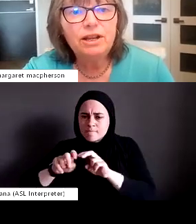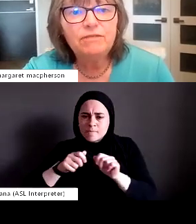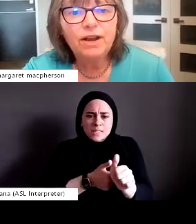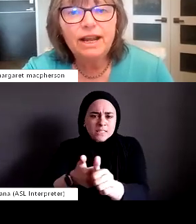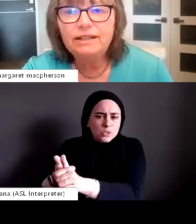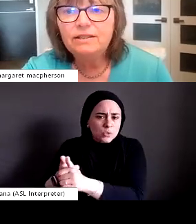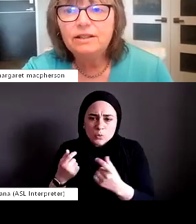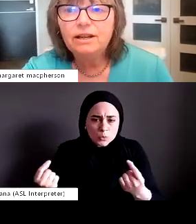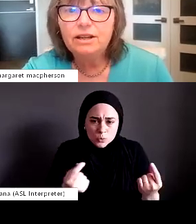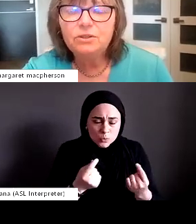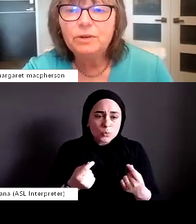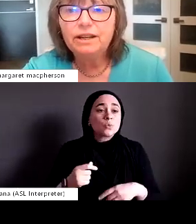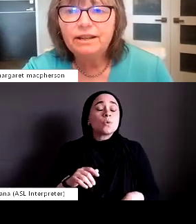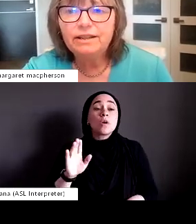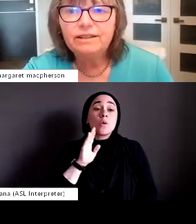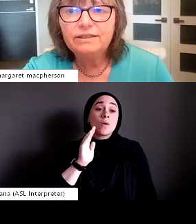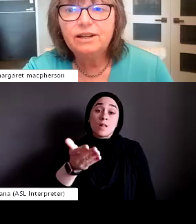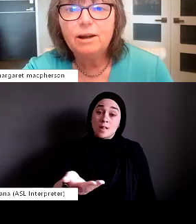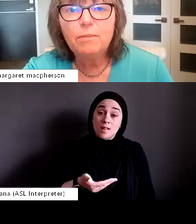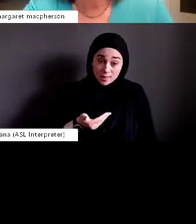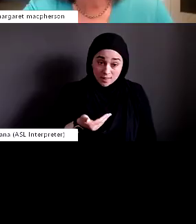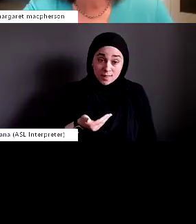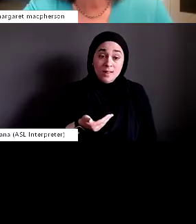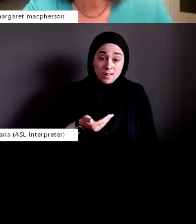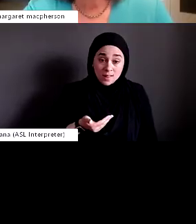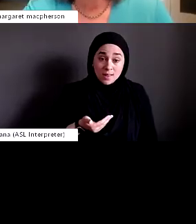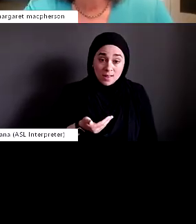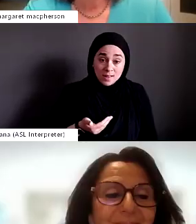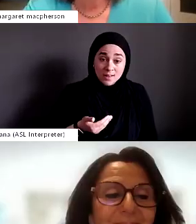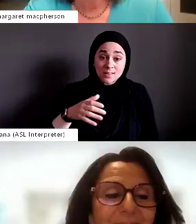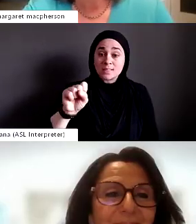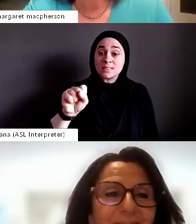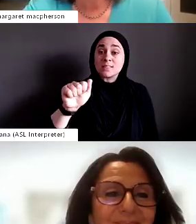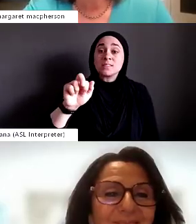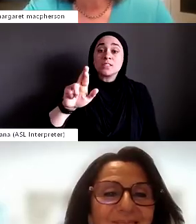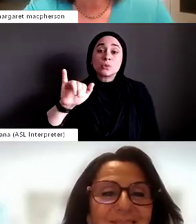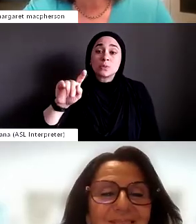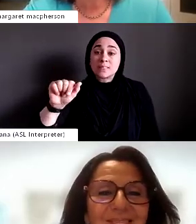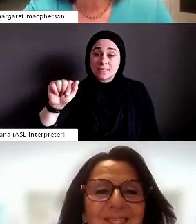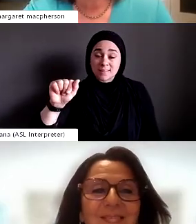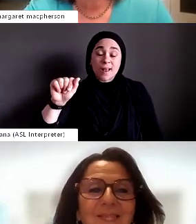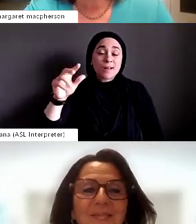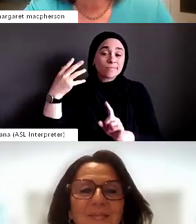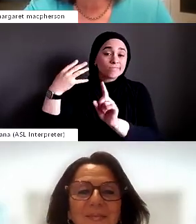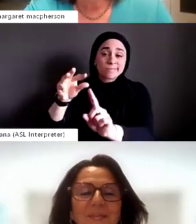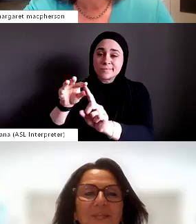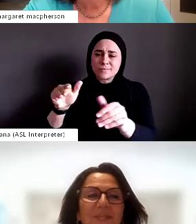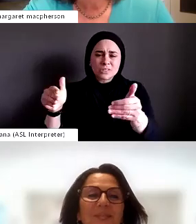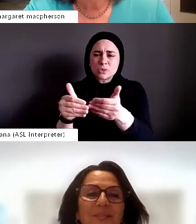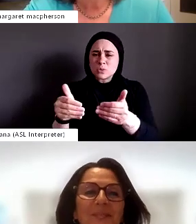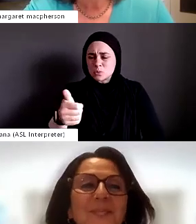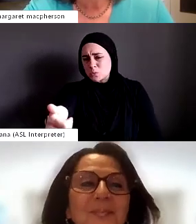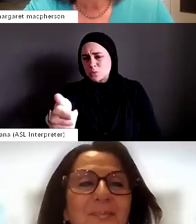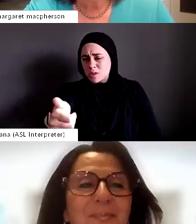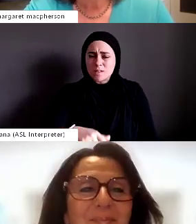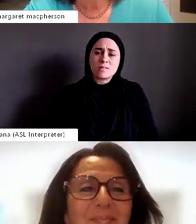So I'm gonna invite Sarita to come on camera. And Sarita, go ahead and introduce yourself.